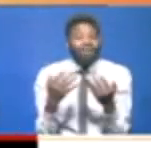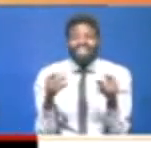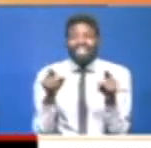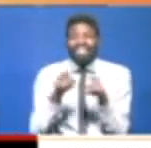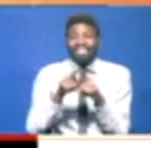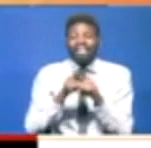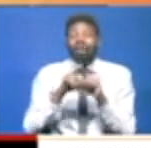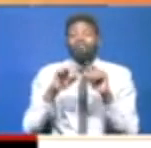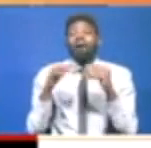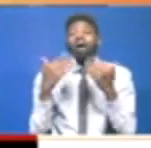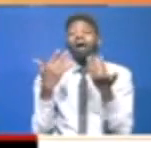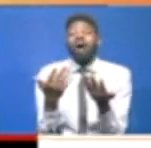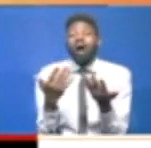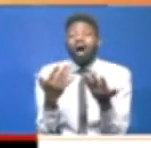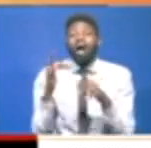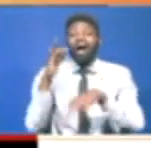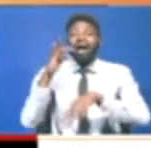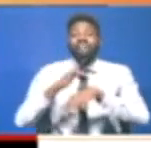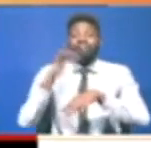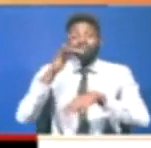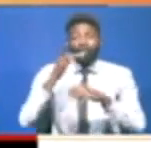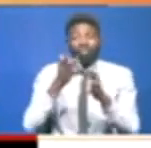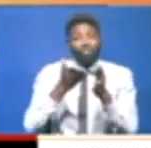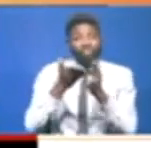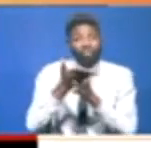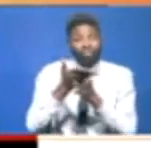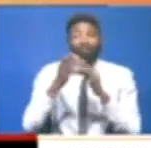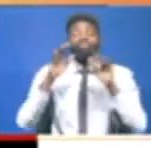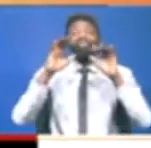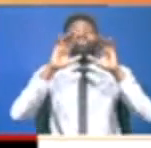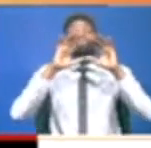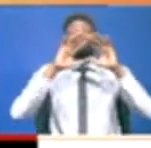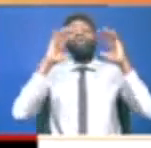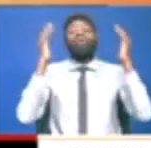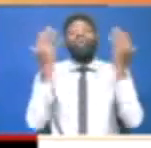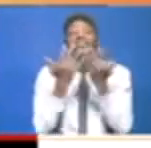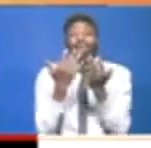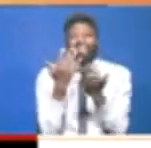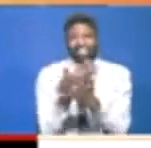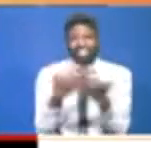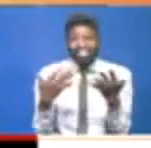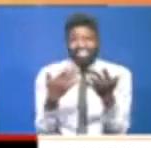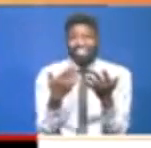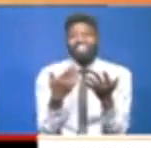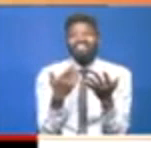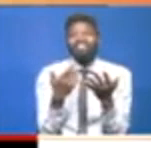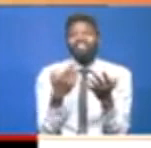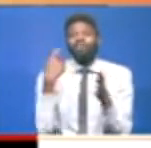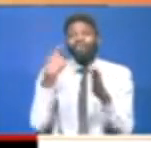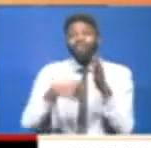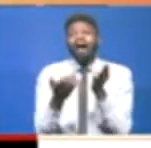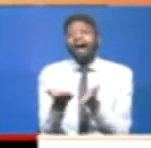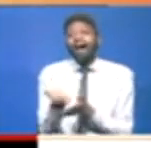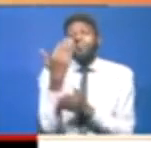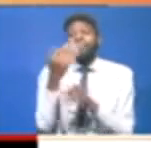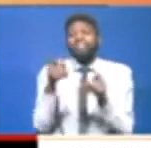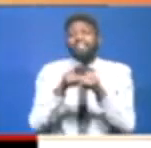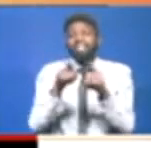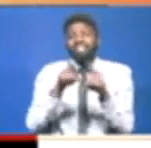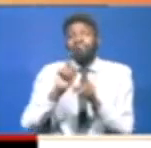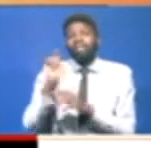being affected by the ongoing global commodity crisis, the depreciation of the Kenya shilling, as well as other